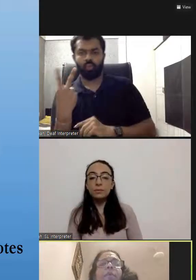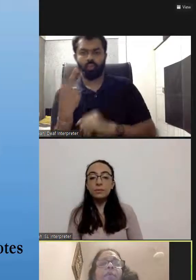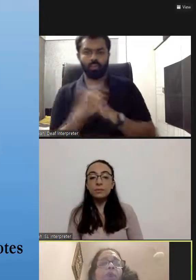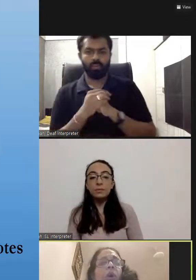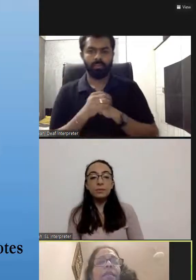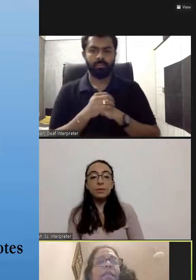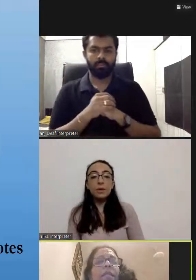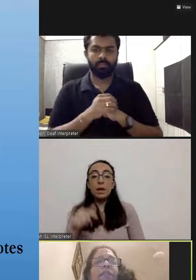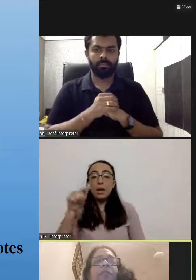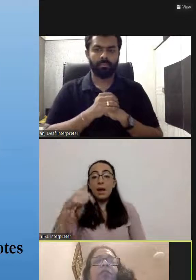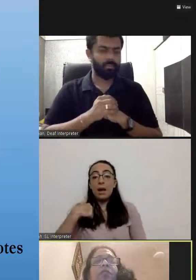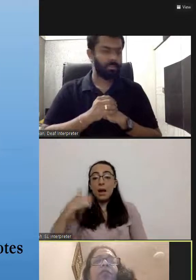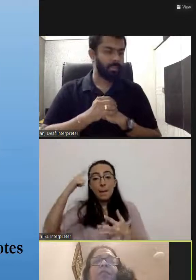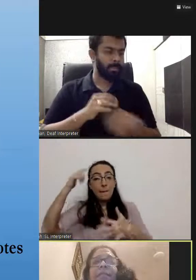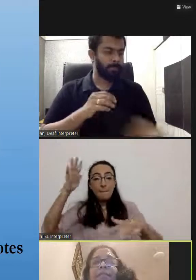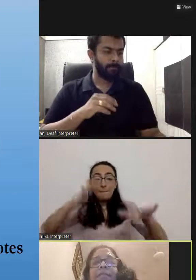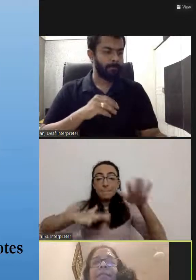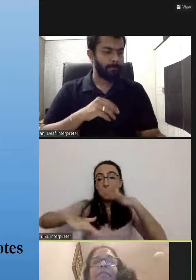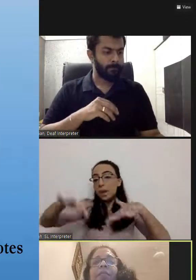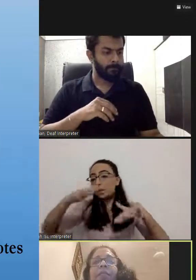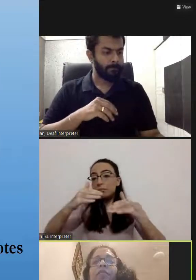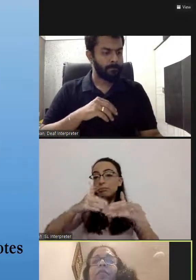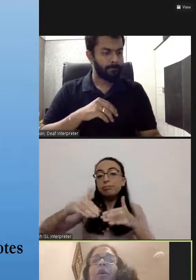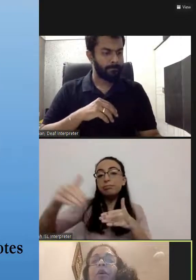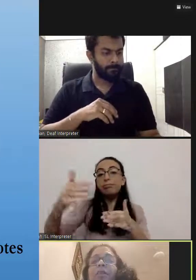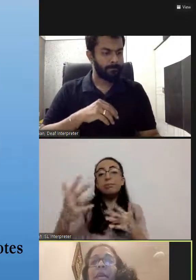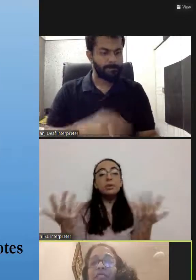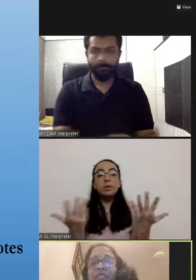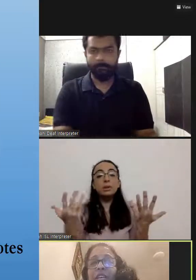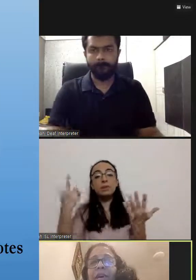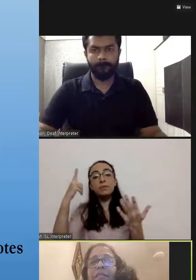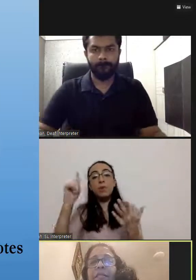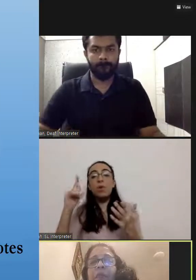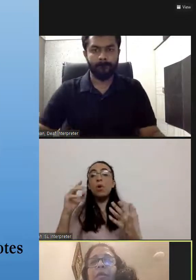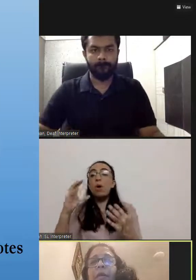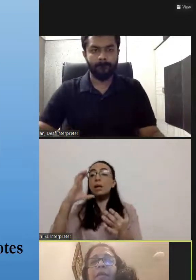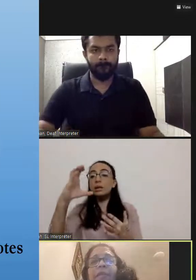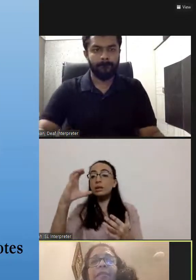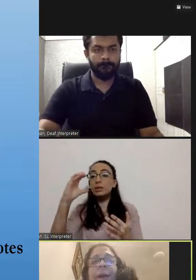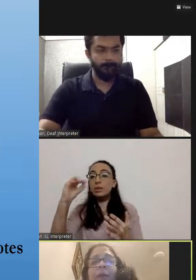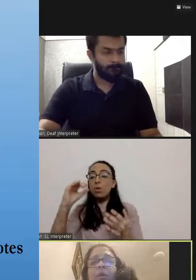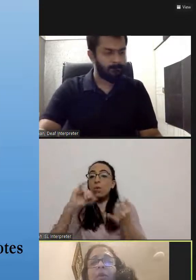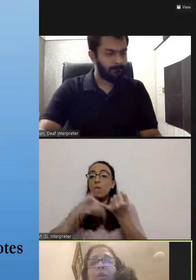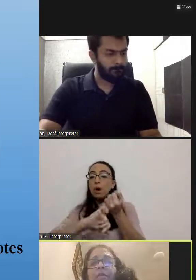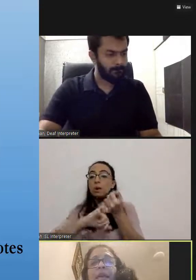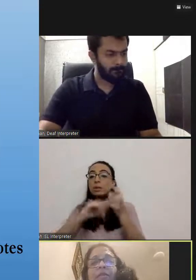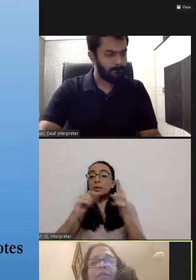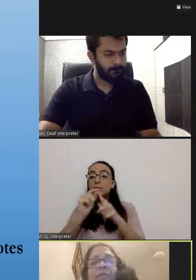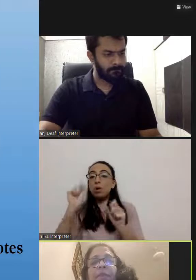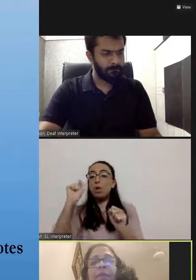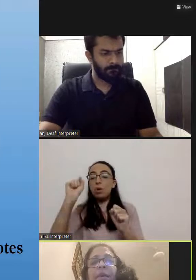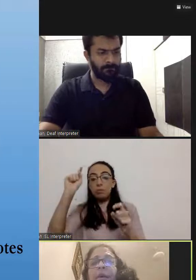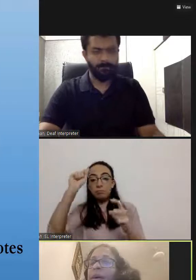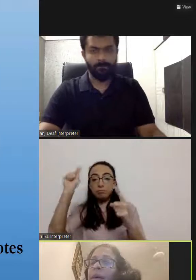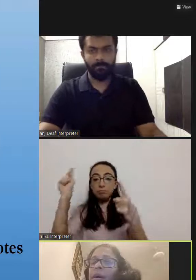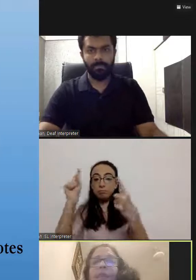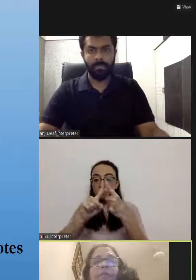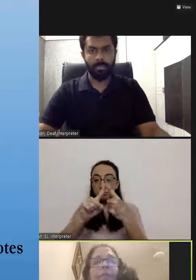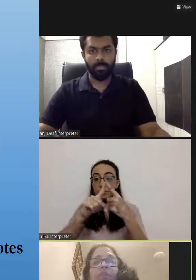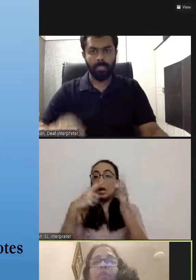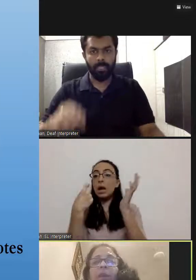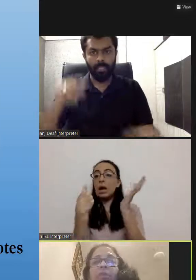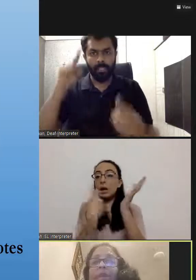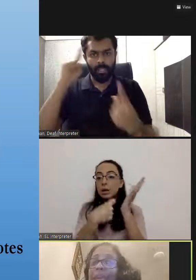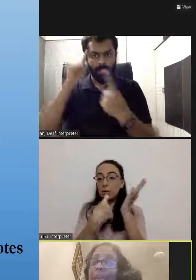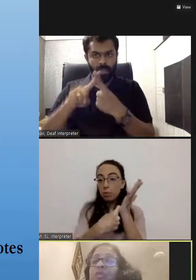Now, the methodology that we used was a desk review of the COSP agendas, roundtables, background notes, and reports